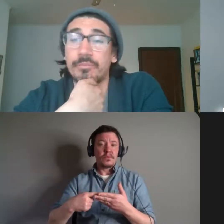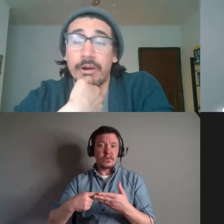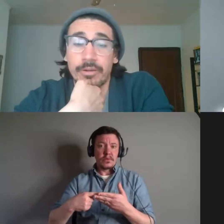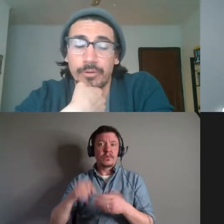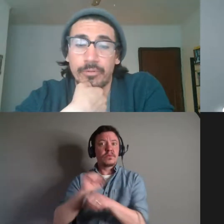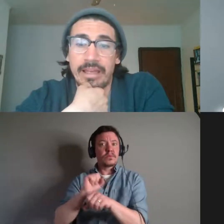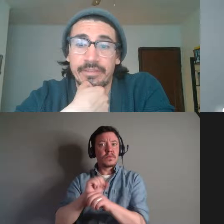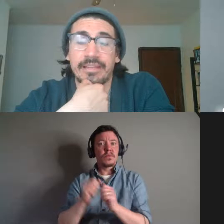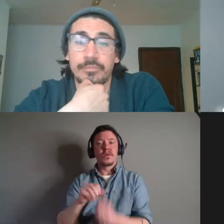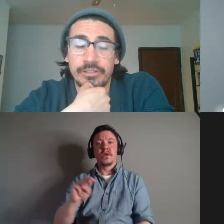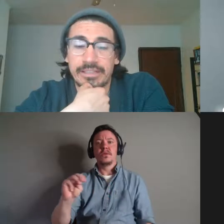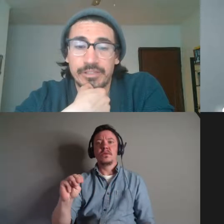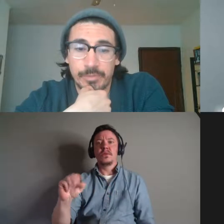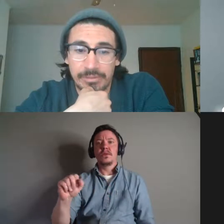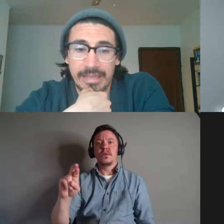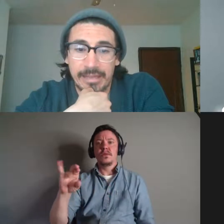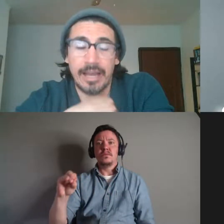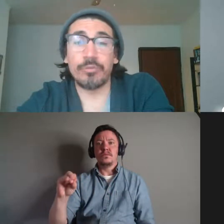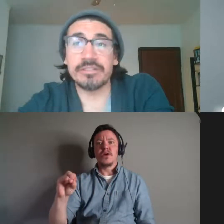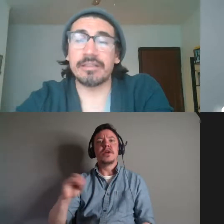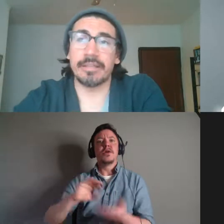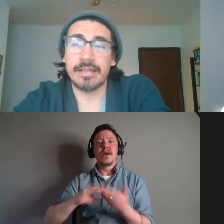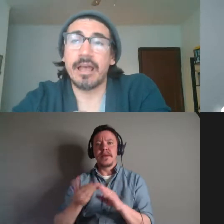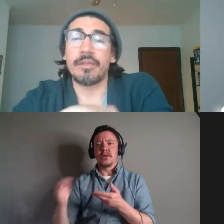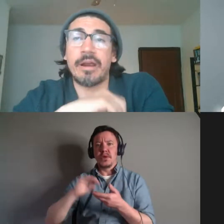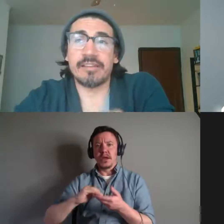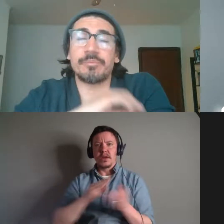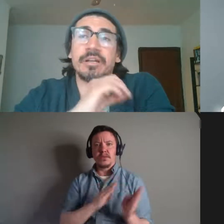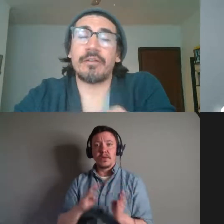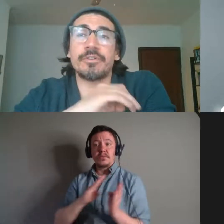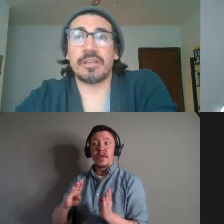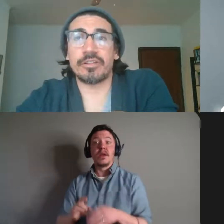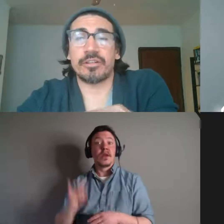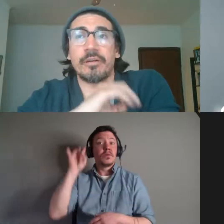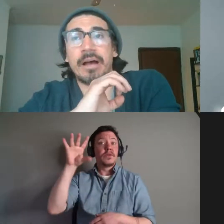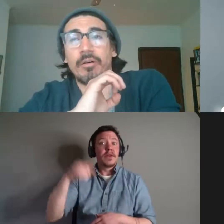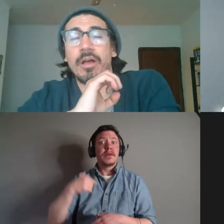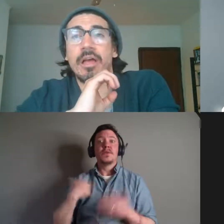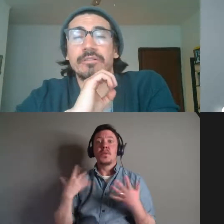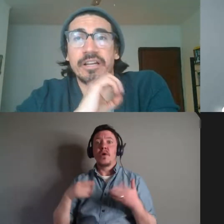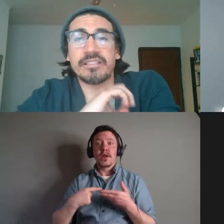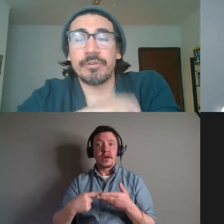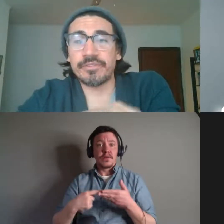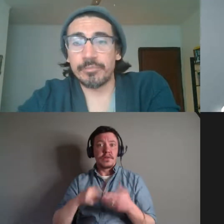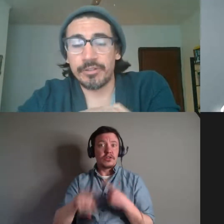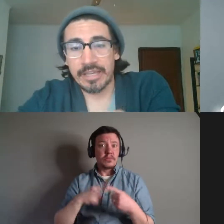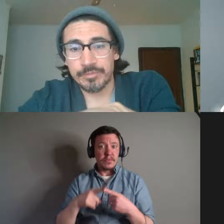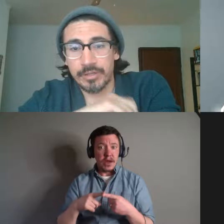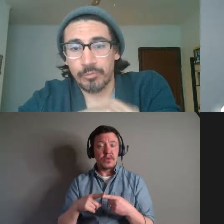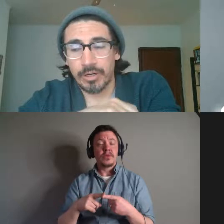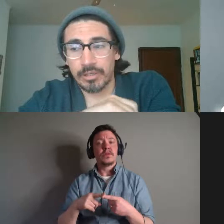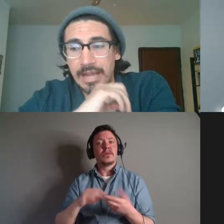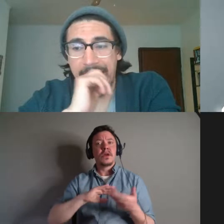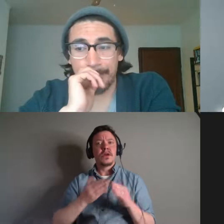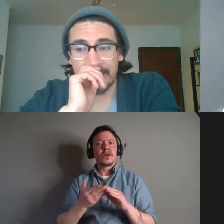working with Mario and that community engagement plan. I will say this, there has been conversation about, does some of this community